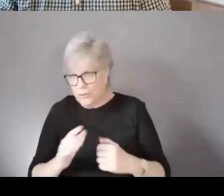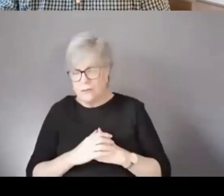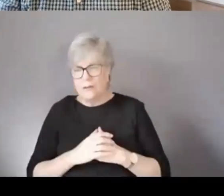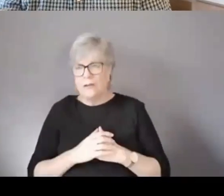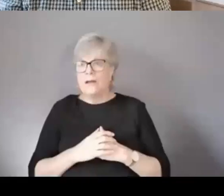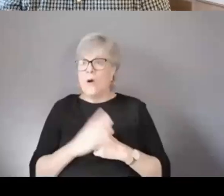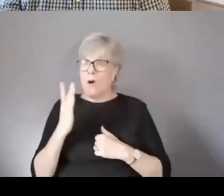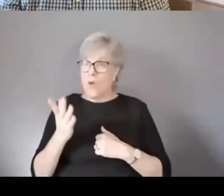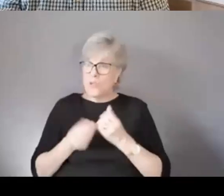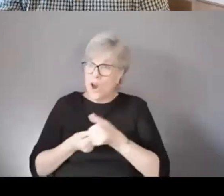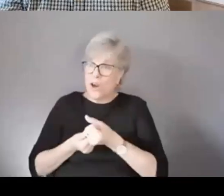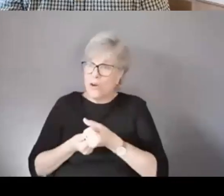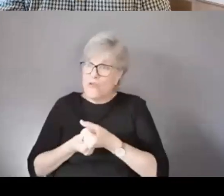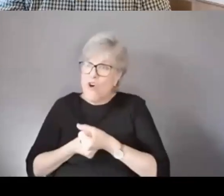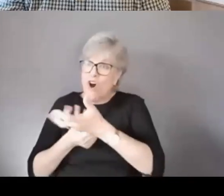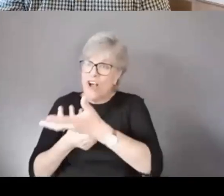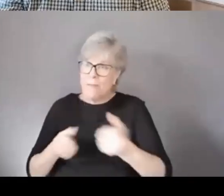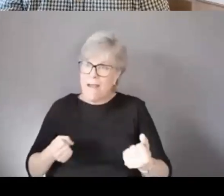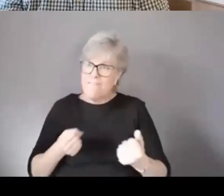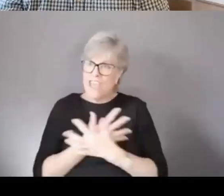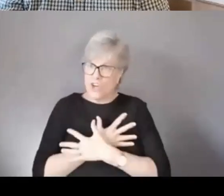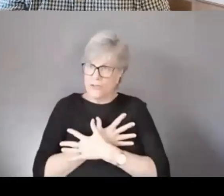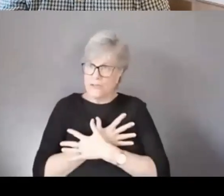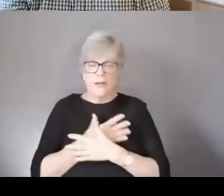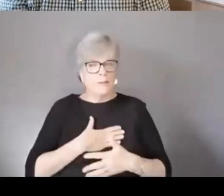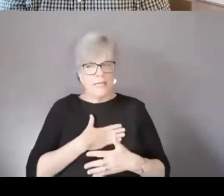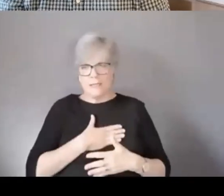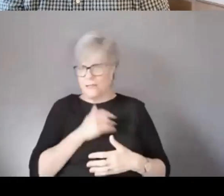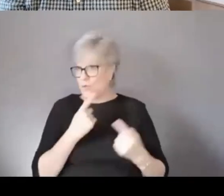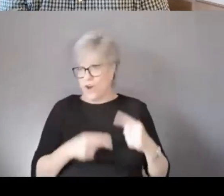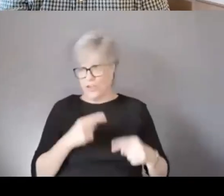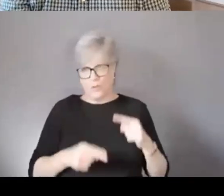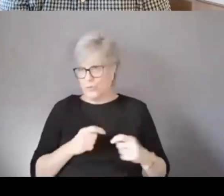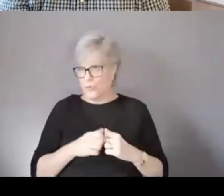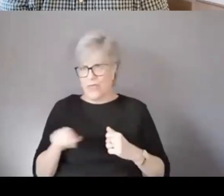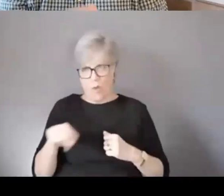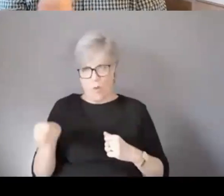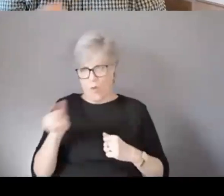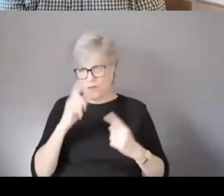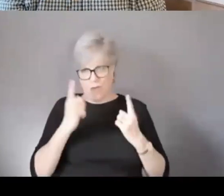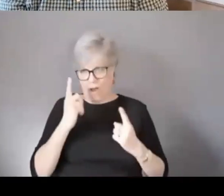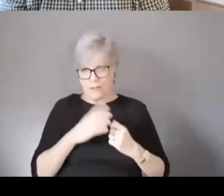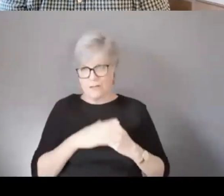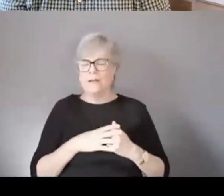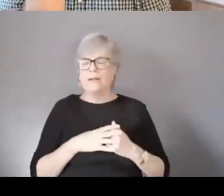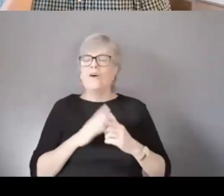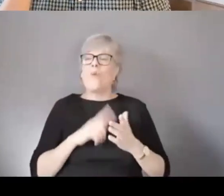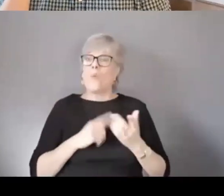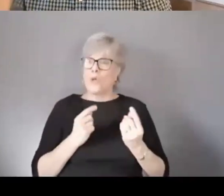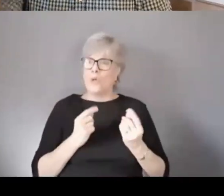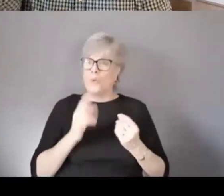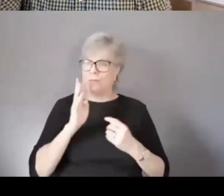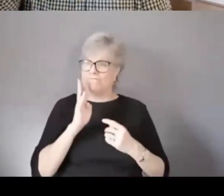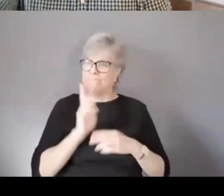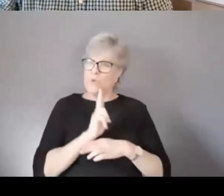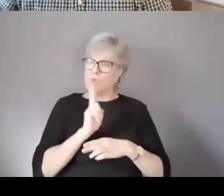up. I'm not asking you to argue with those beliefs at all. All we're going to do is come up with a structure that you can use to